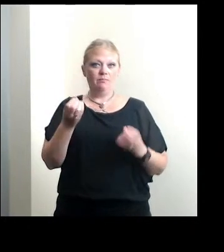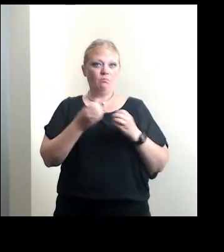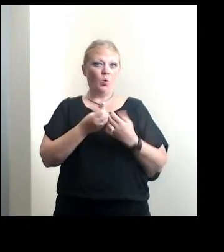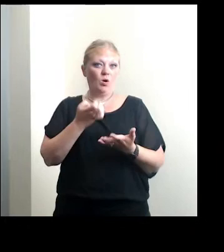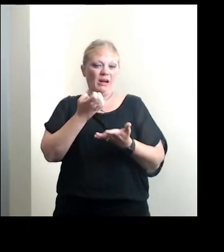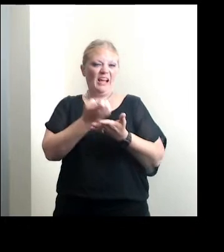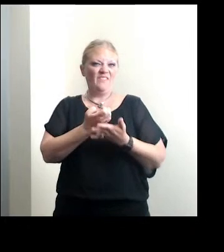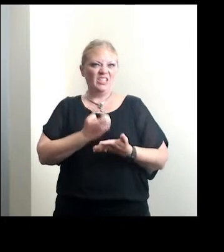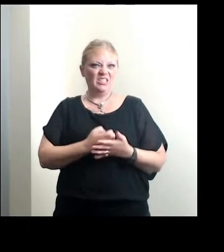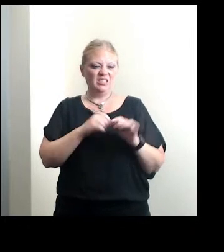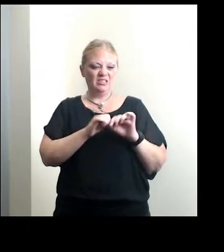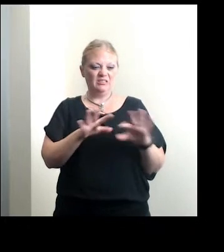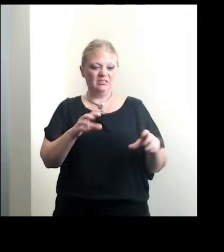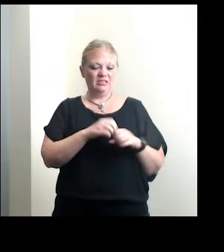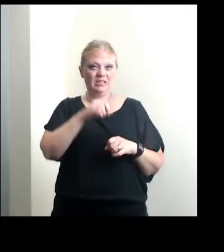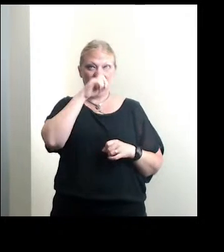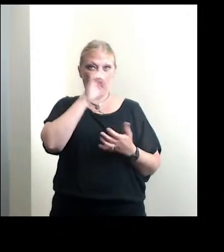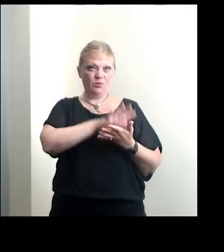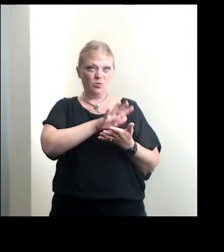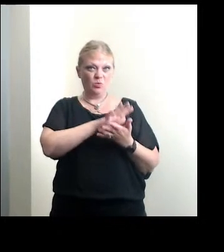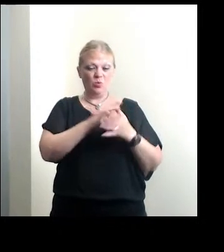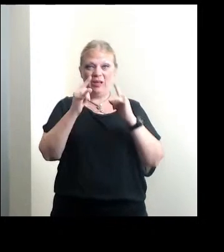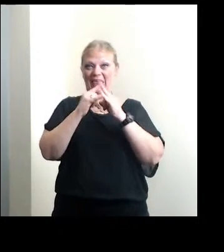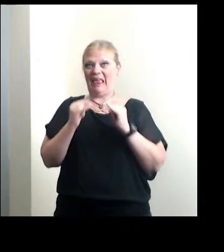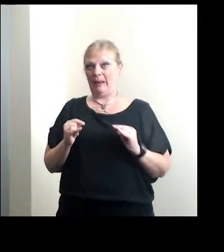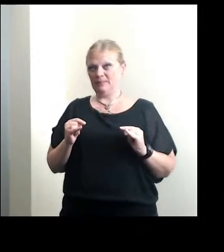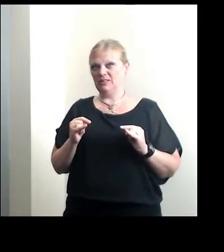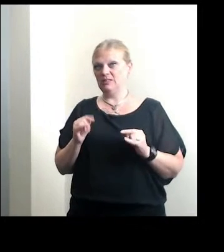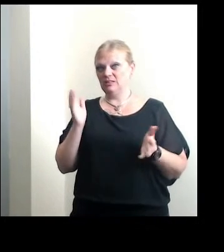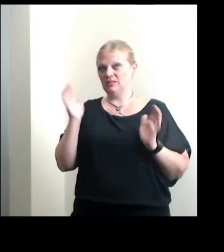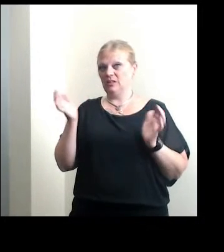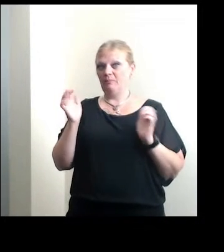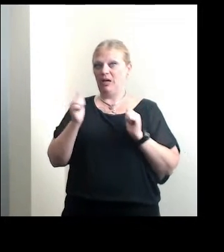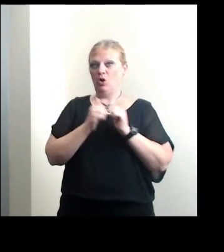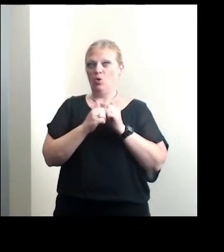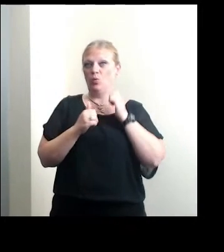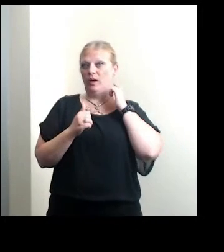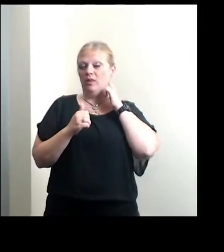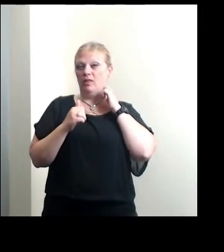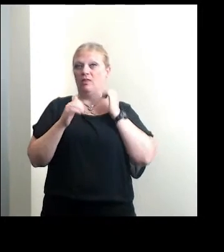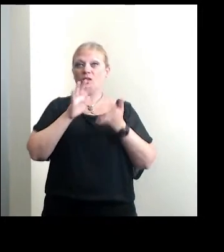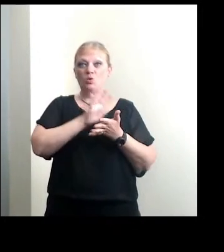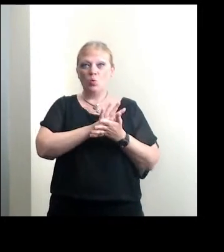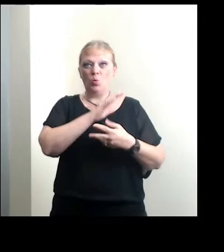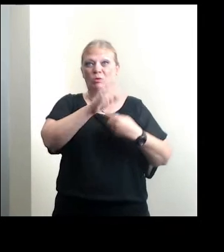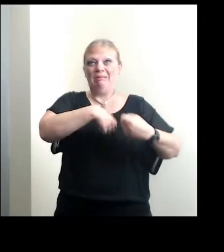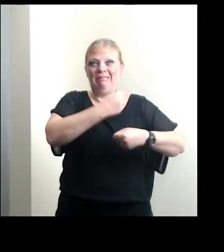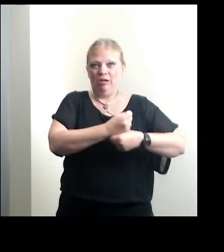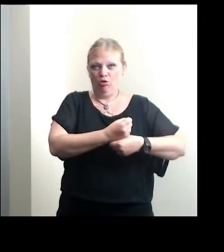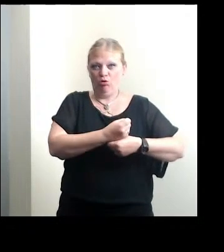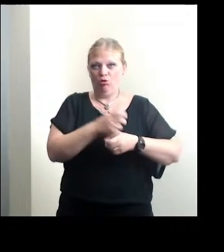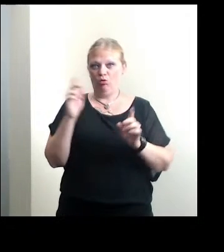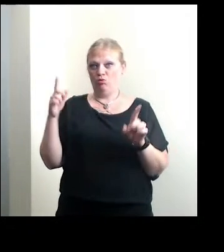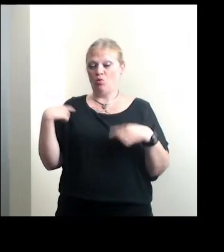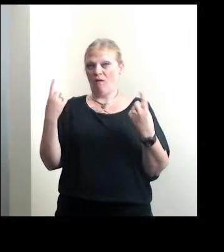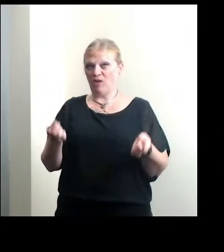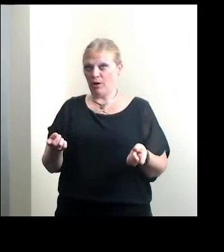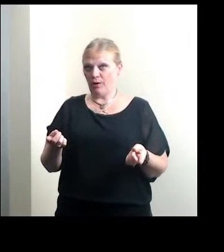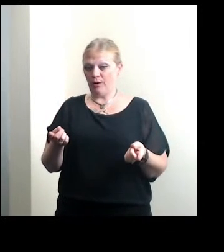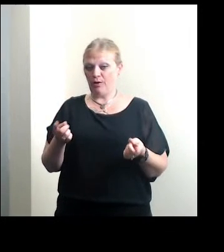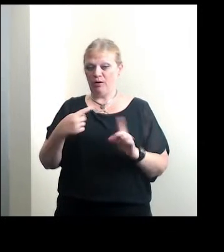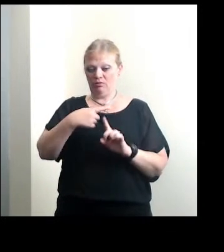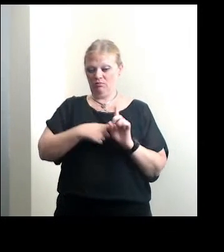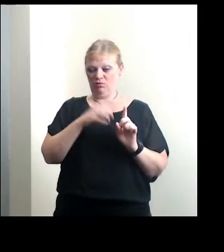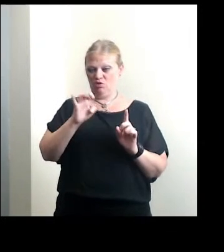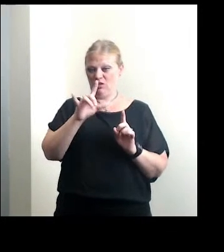of transmission in the summer schools and the camps than compared to what we saw during the school year. So far, just in the month of